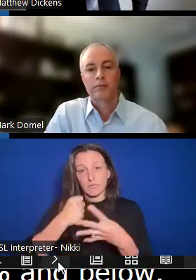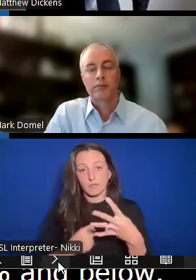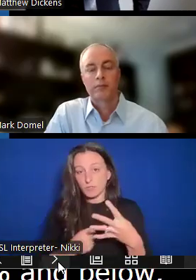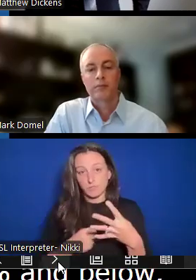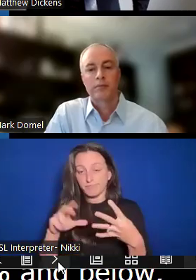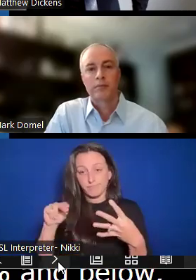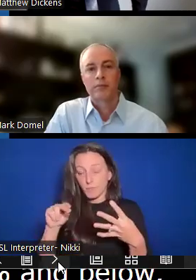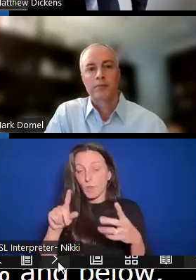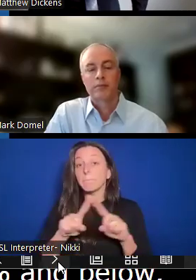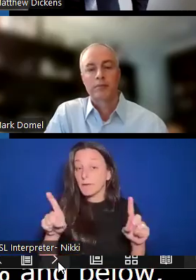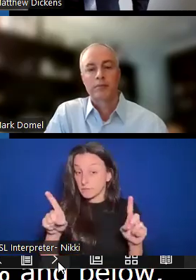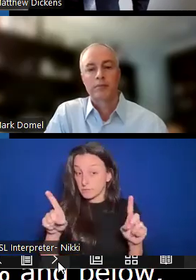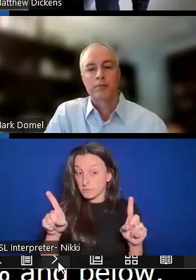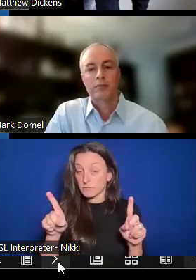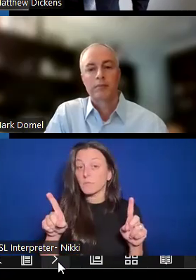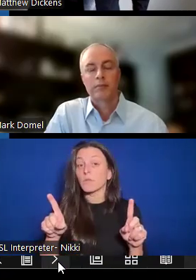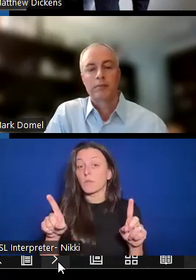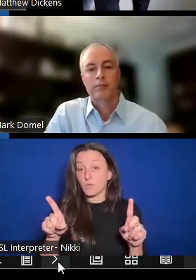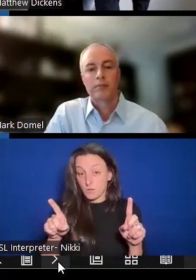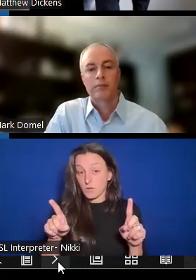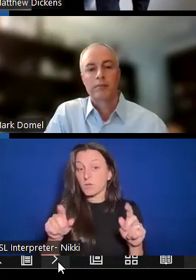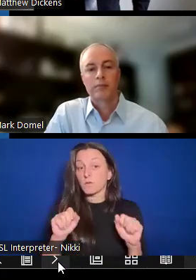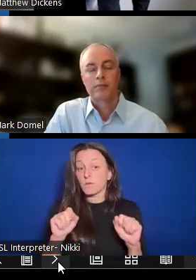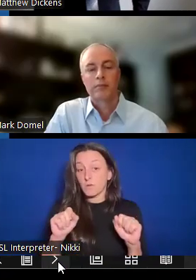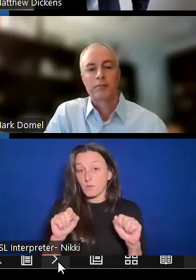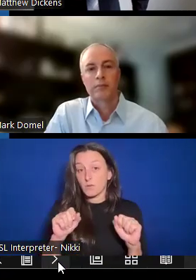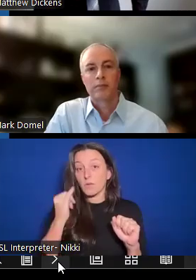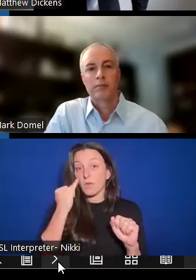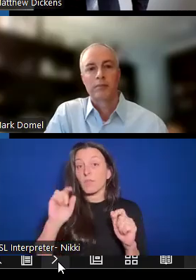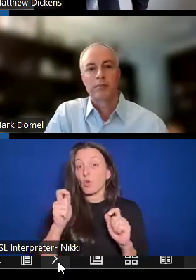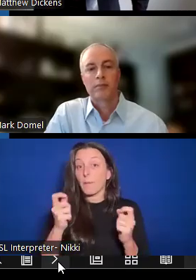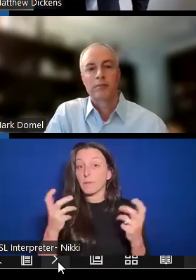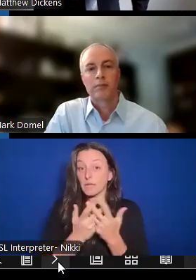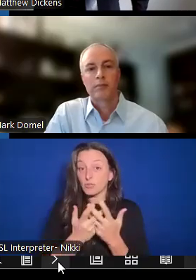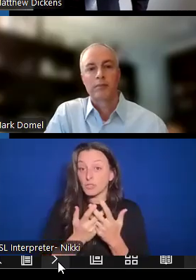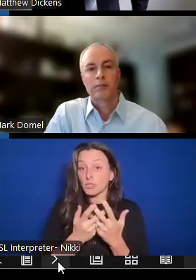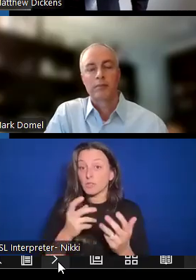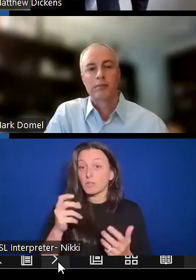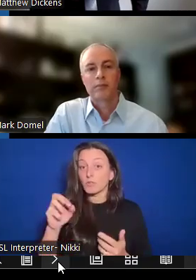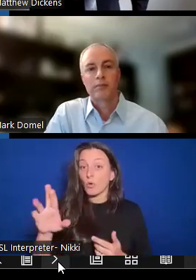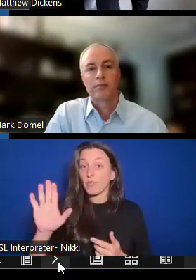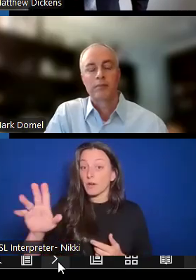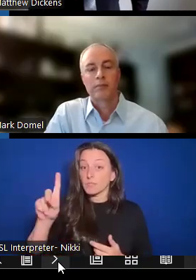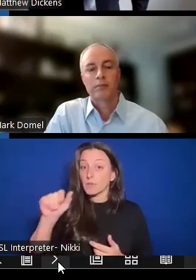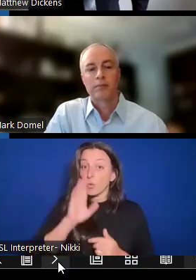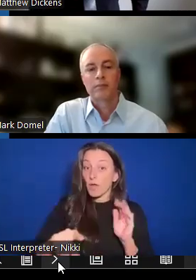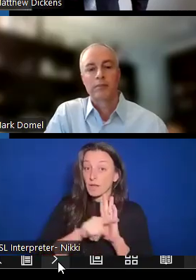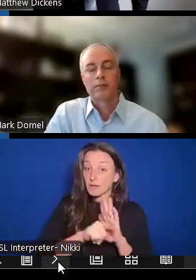could, if their accommodations or disability adversely affects their